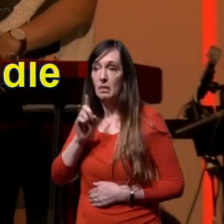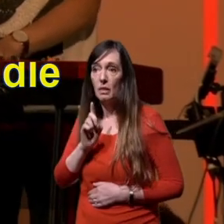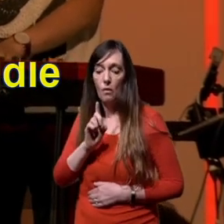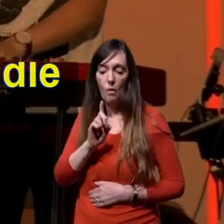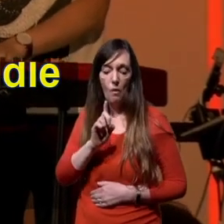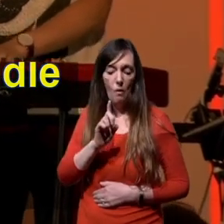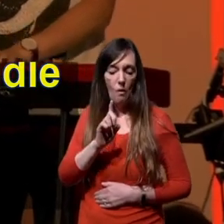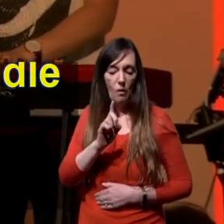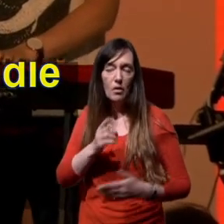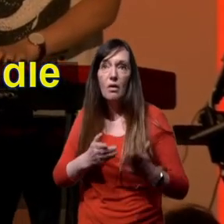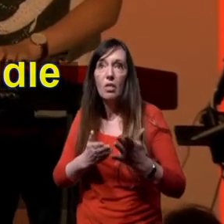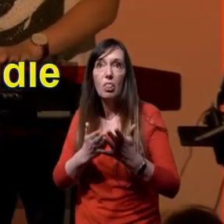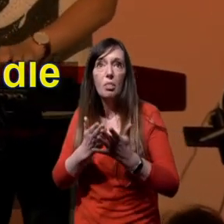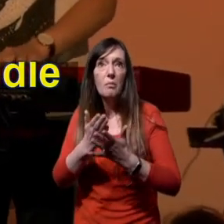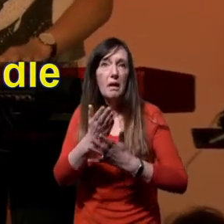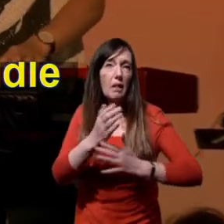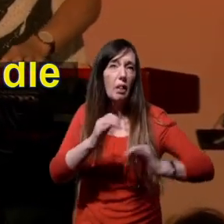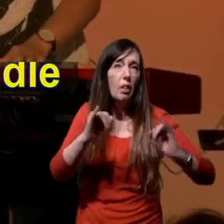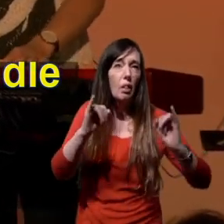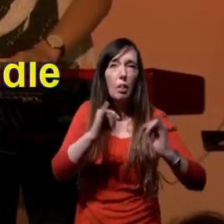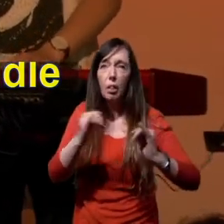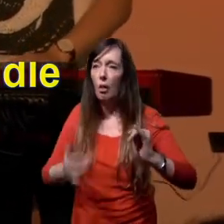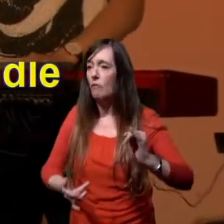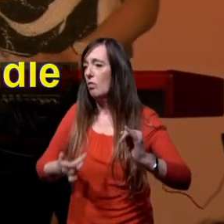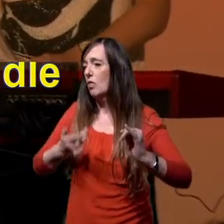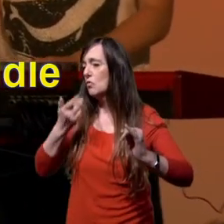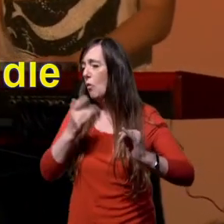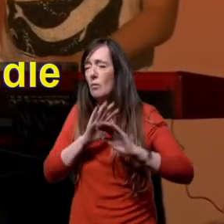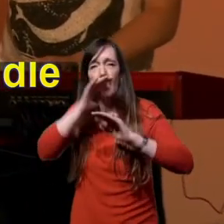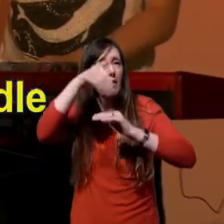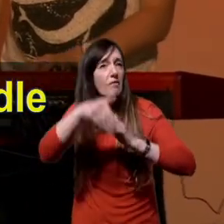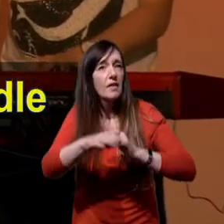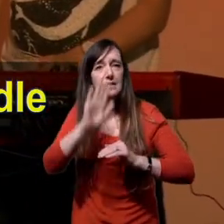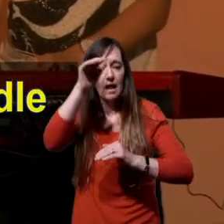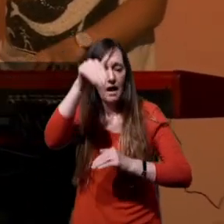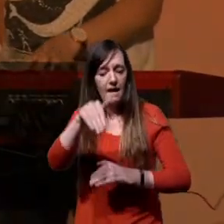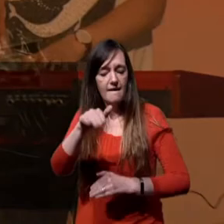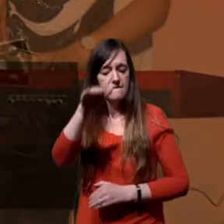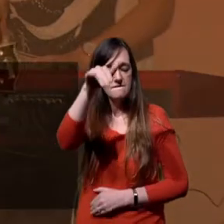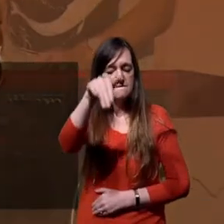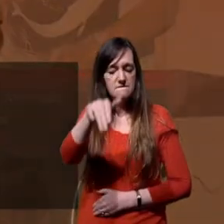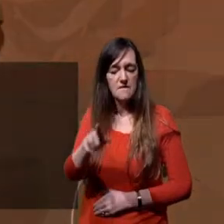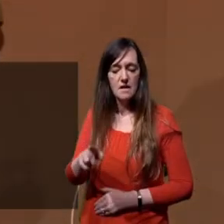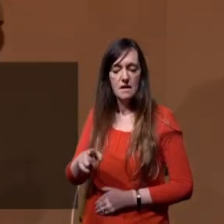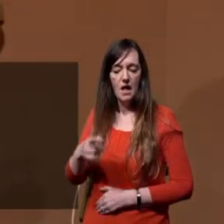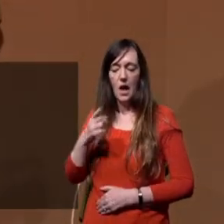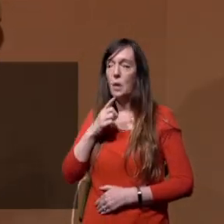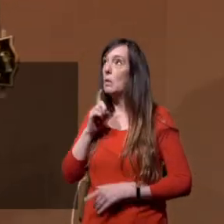Even when I'm caught in the middle of the storms of this life,